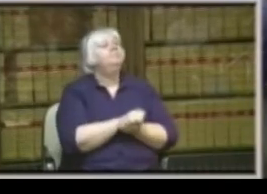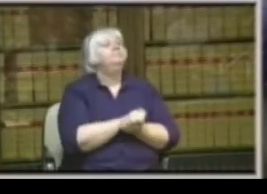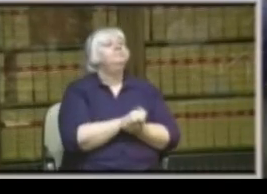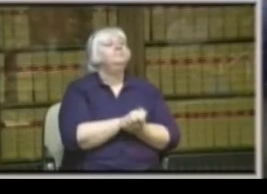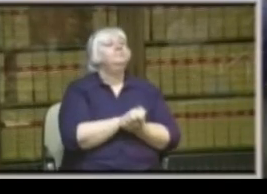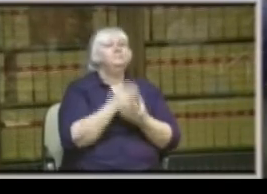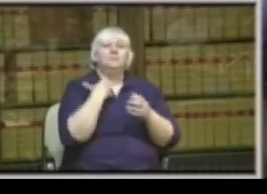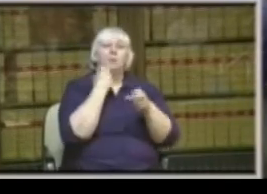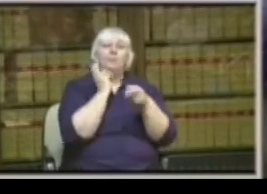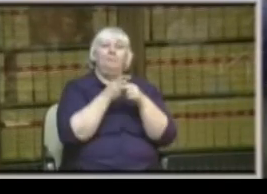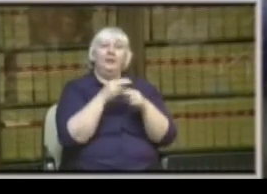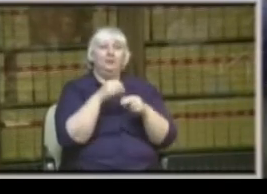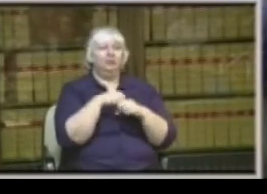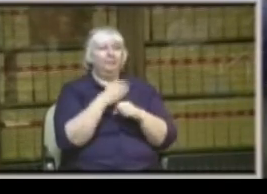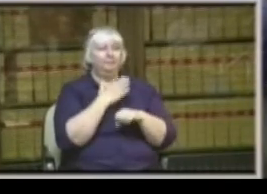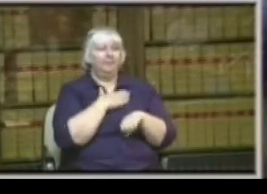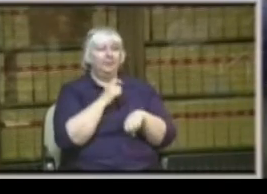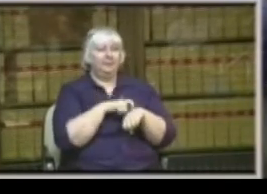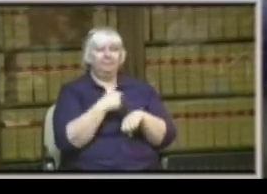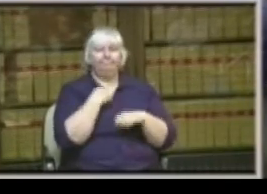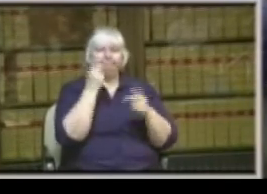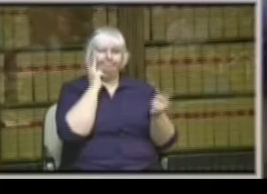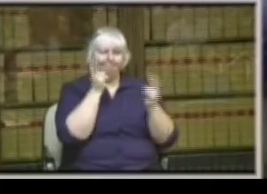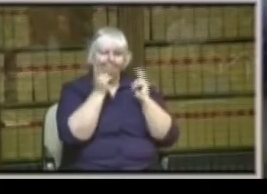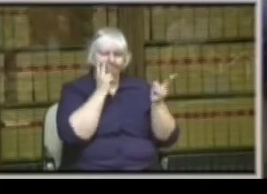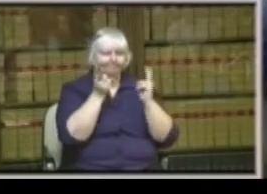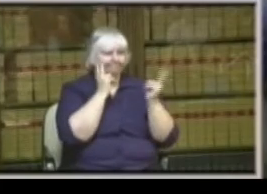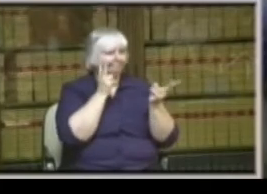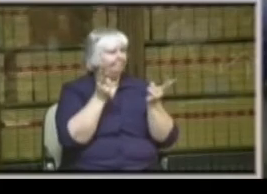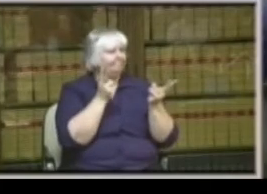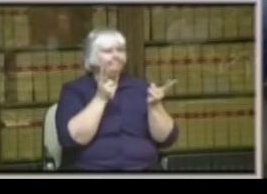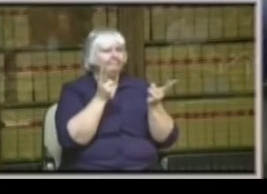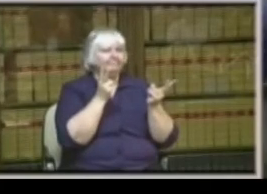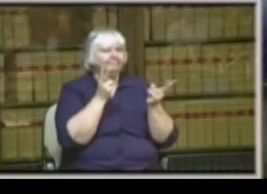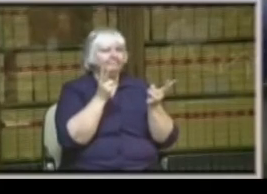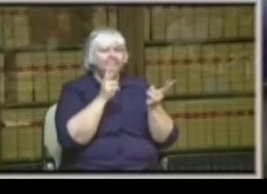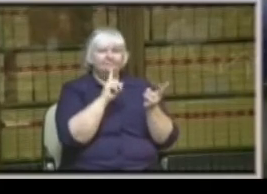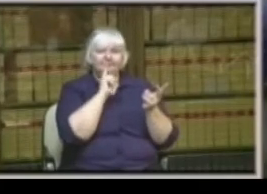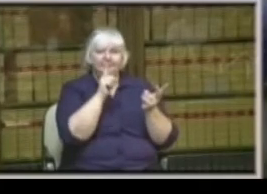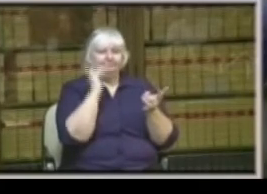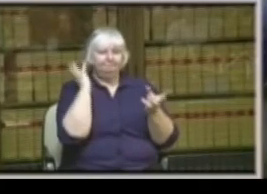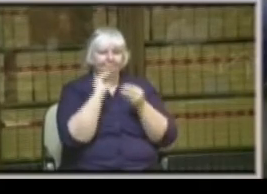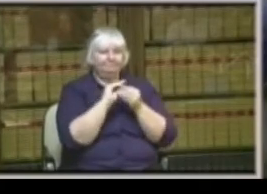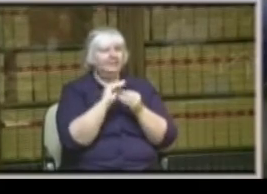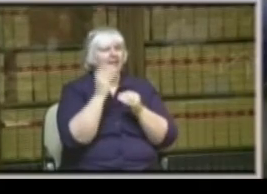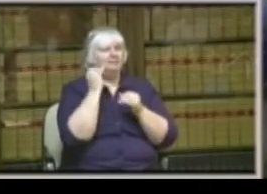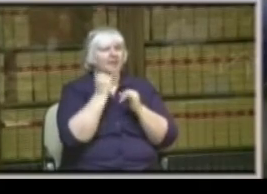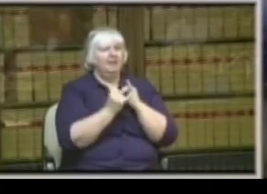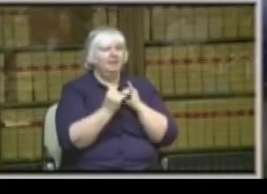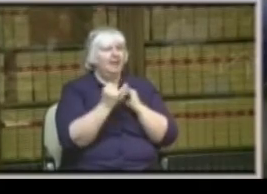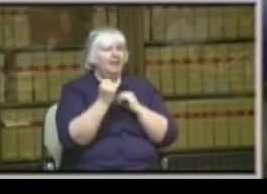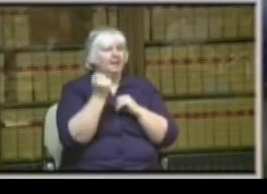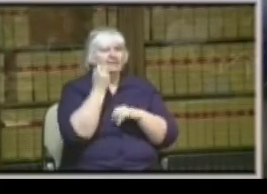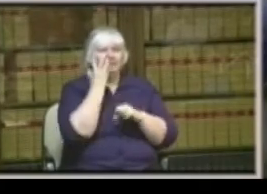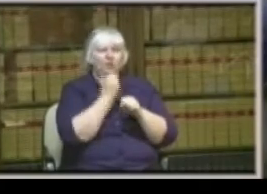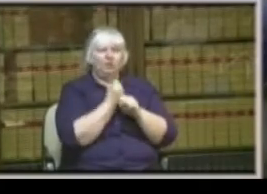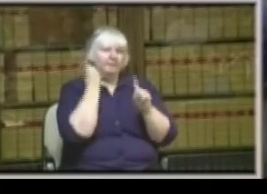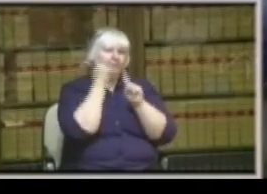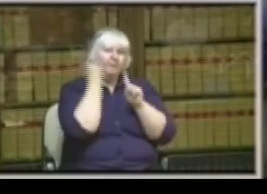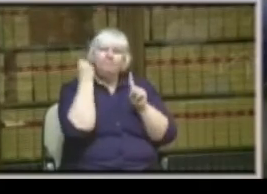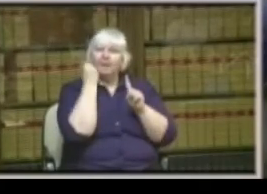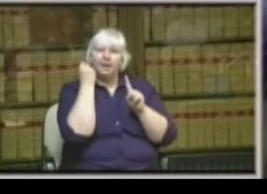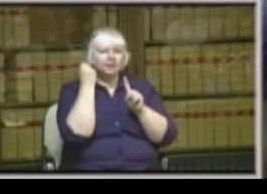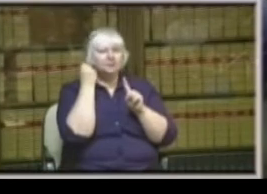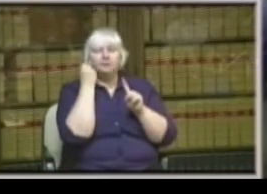know, in my time, I have seen, last year especially, the impact of this. You know, it was